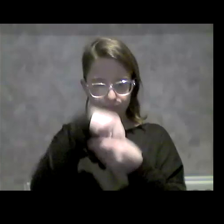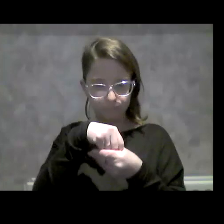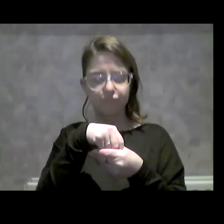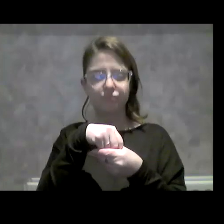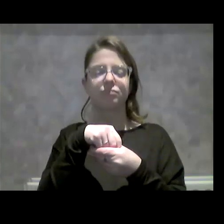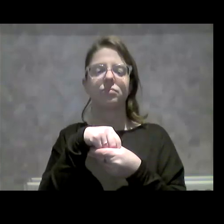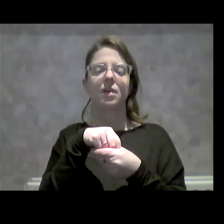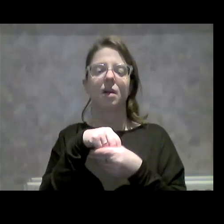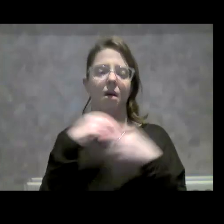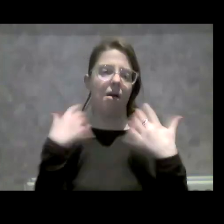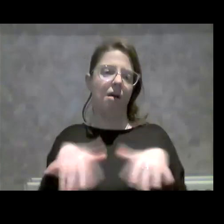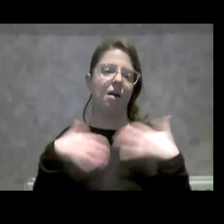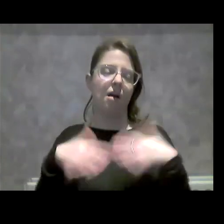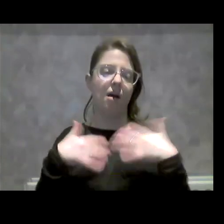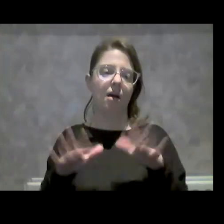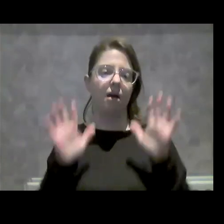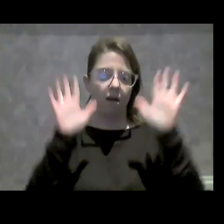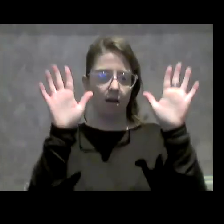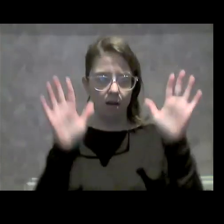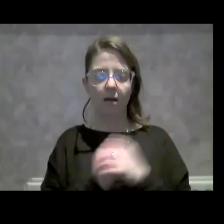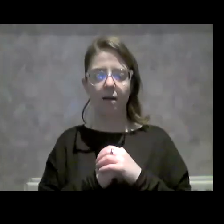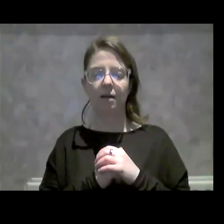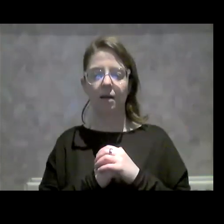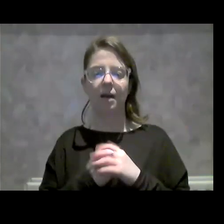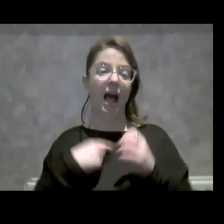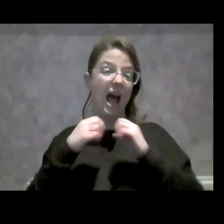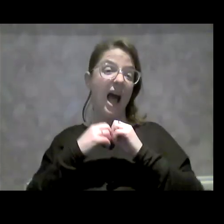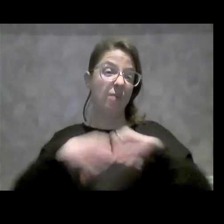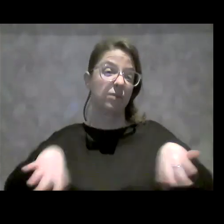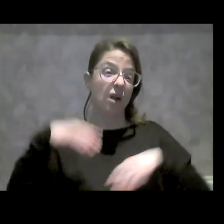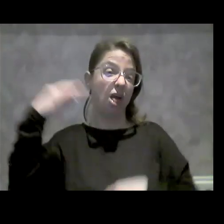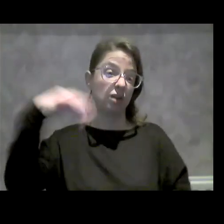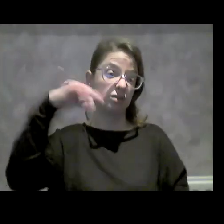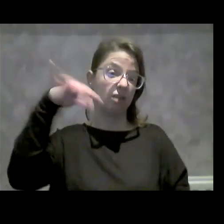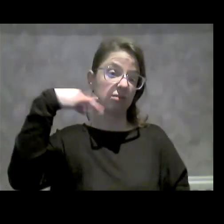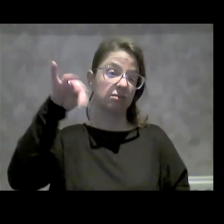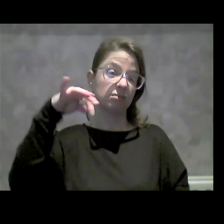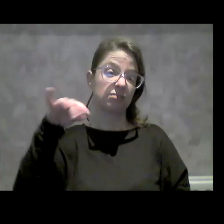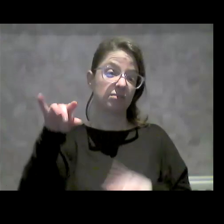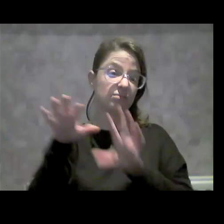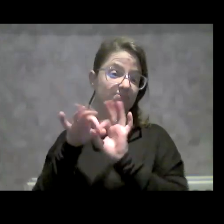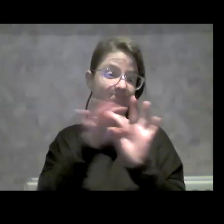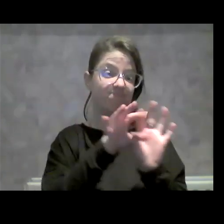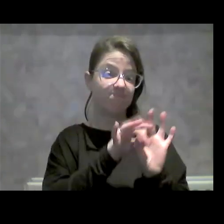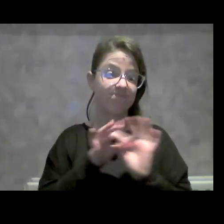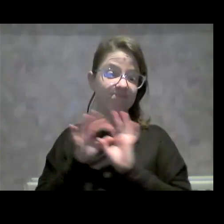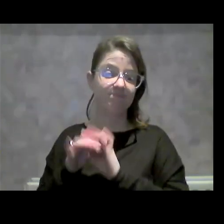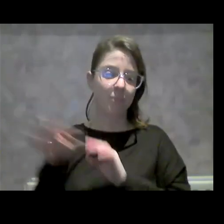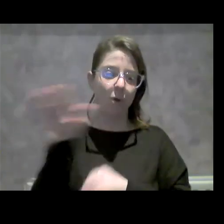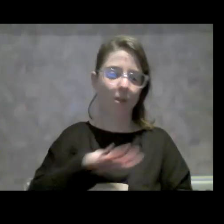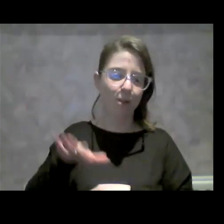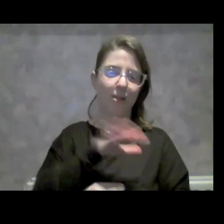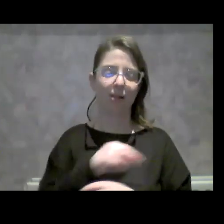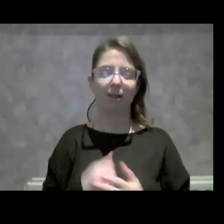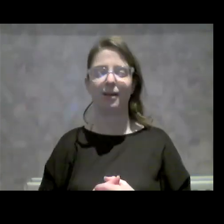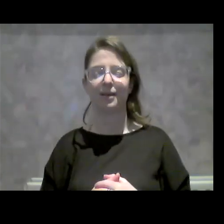Jay said, woohoo, amazing. And I am the lost sock, which I'm sure we're all relating to. Really